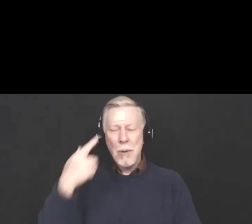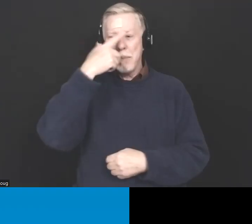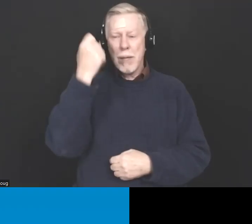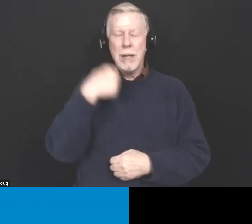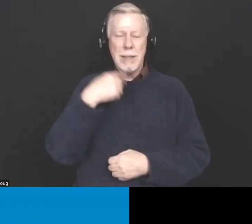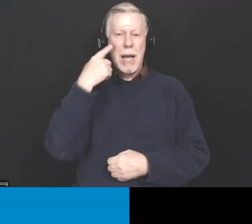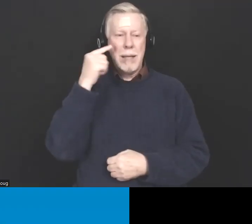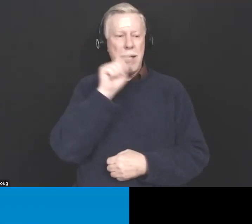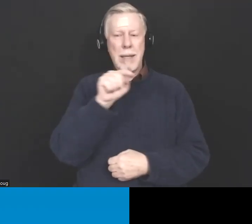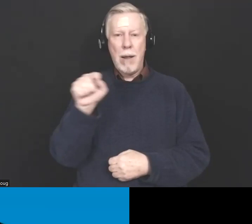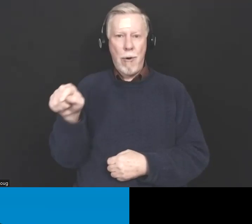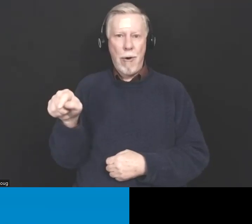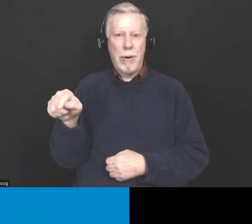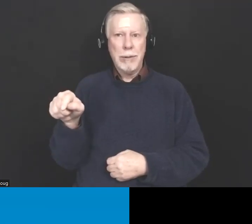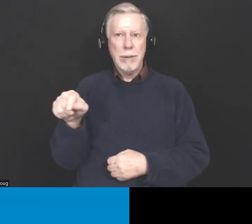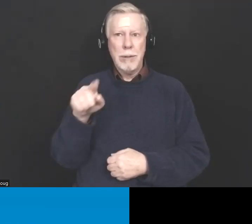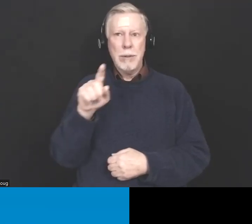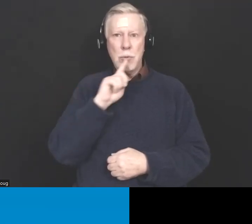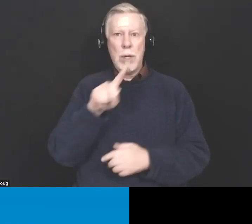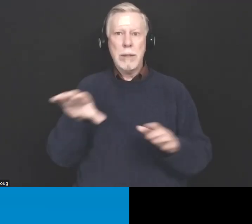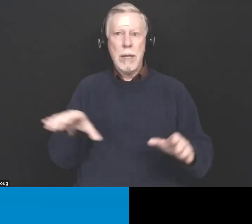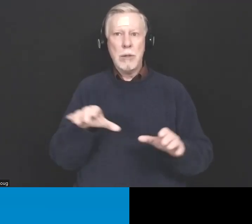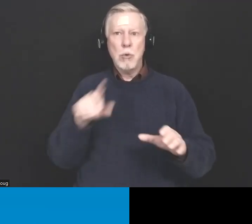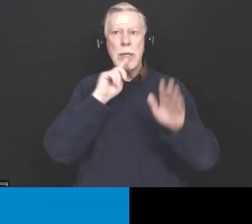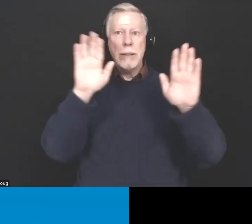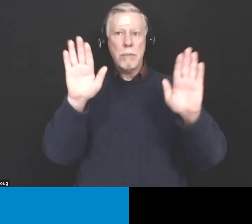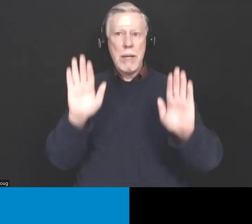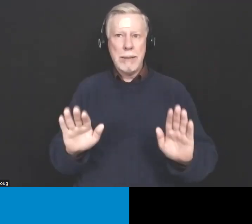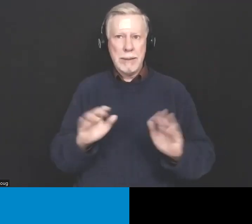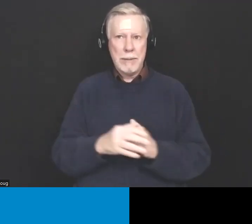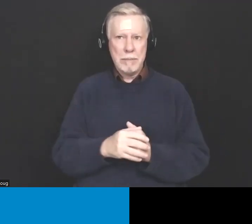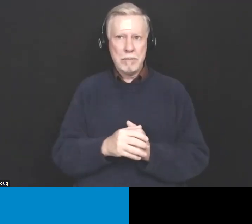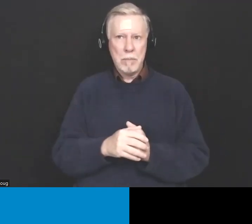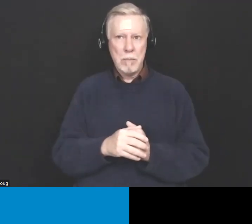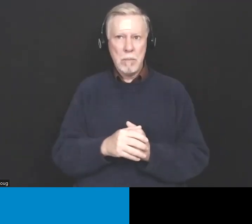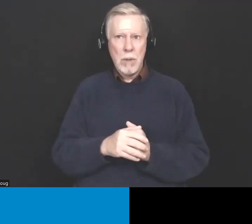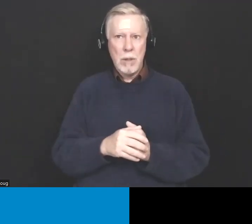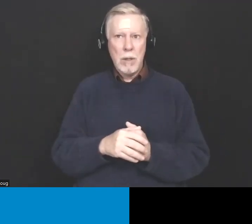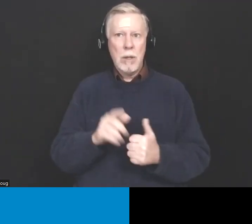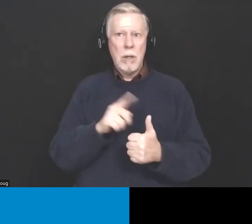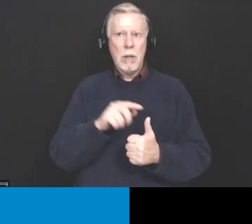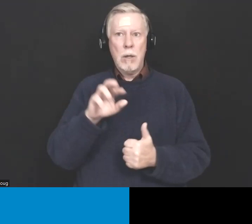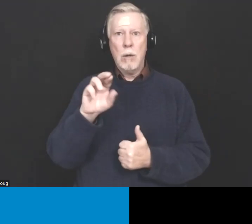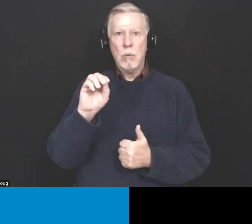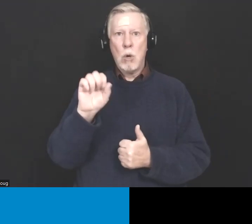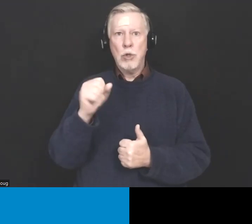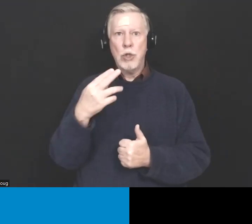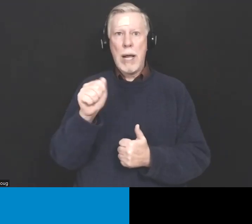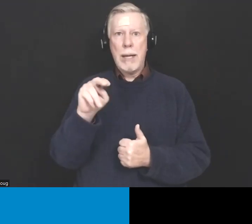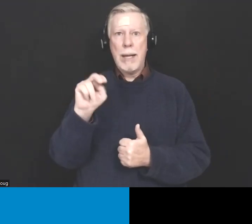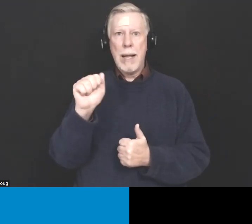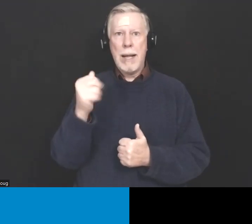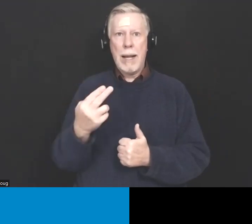that what they're doing is just amazing. So there's Shang Yang, who's a case manager